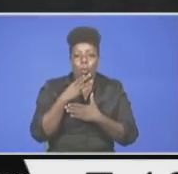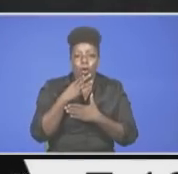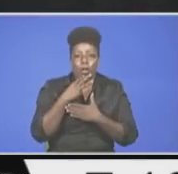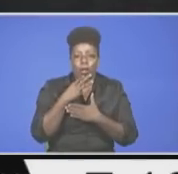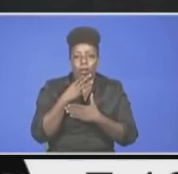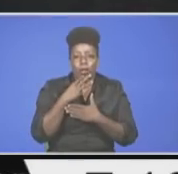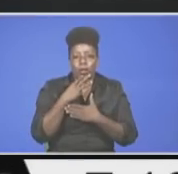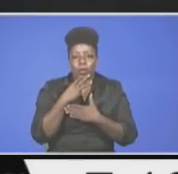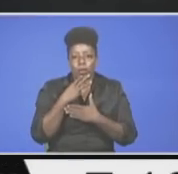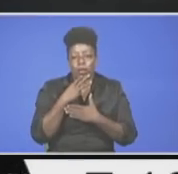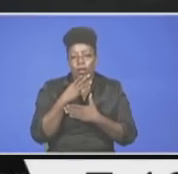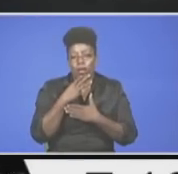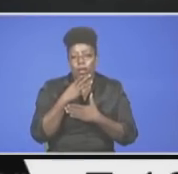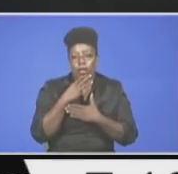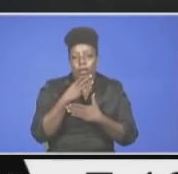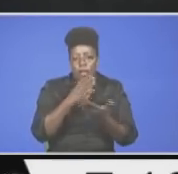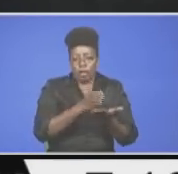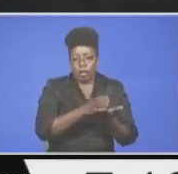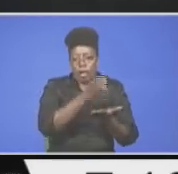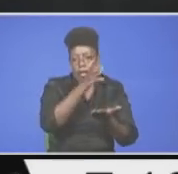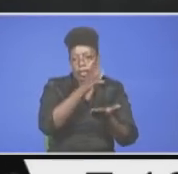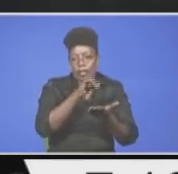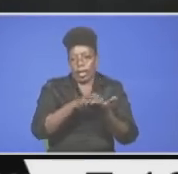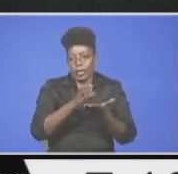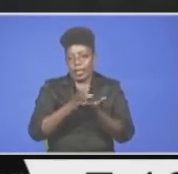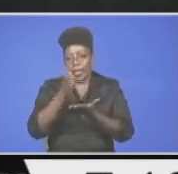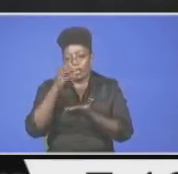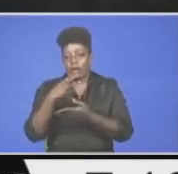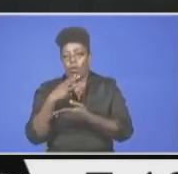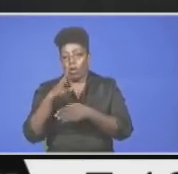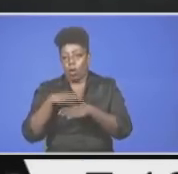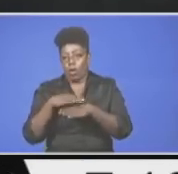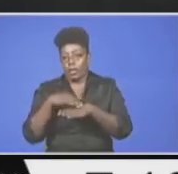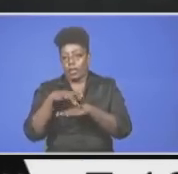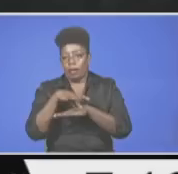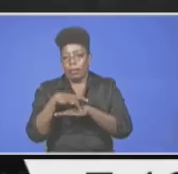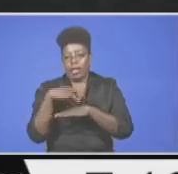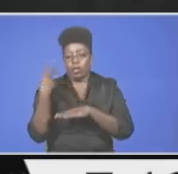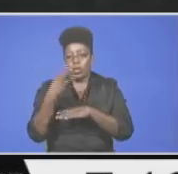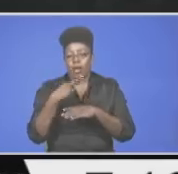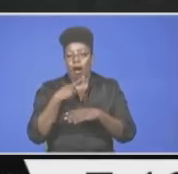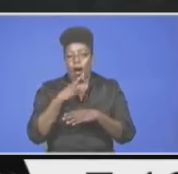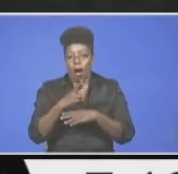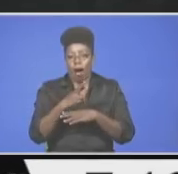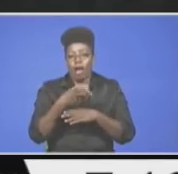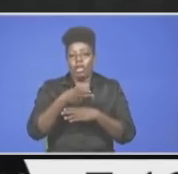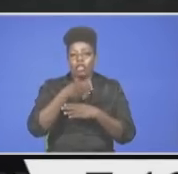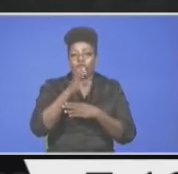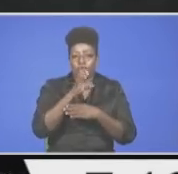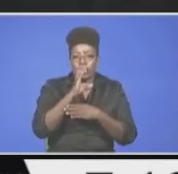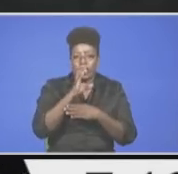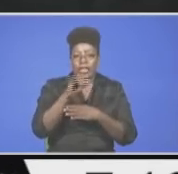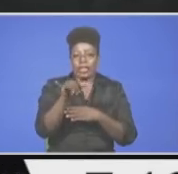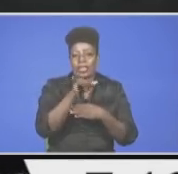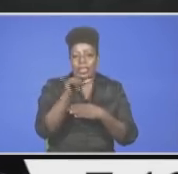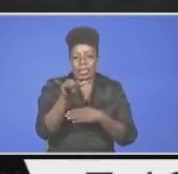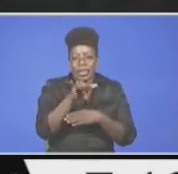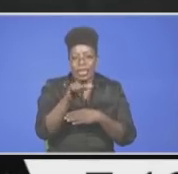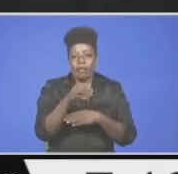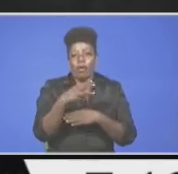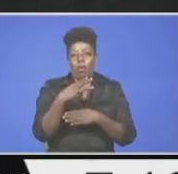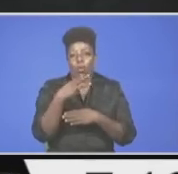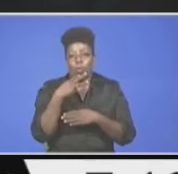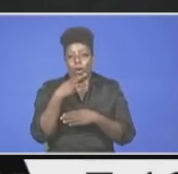a glass of water than there are glasses of water on this planet. That means we are literally drinking the same